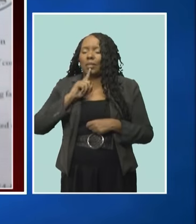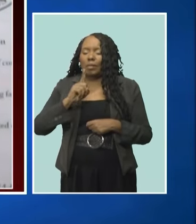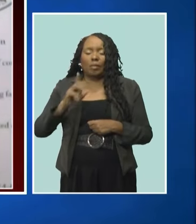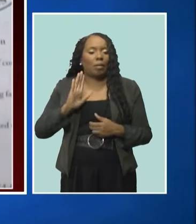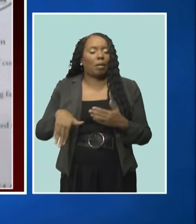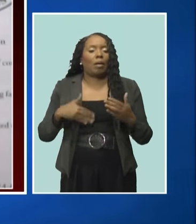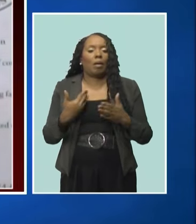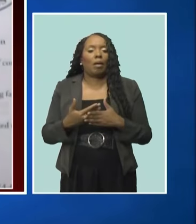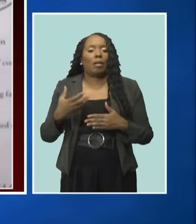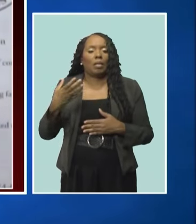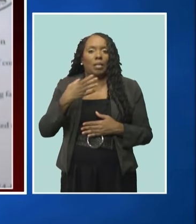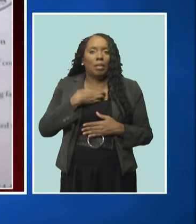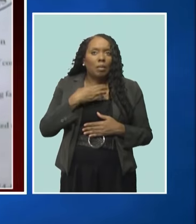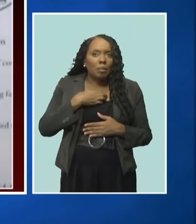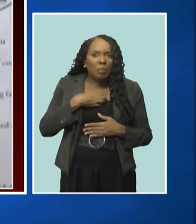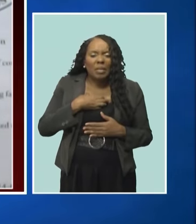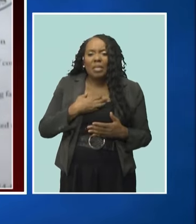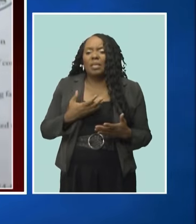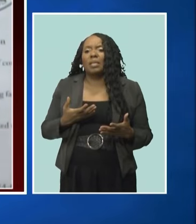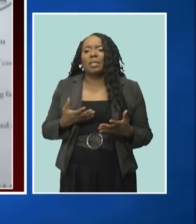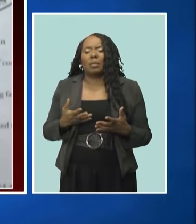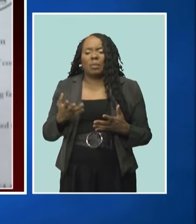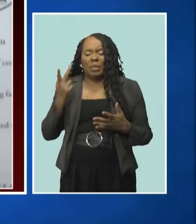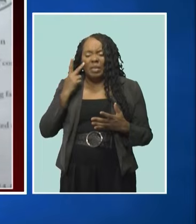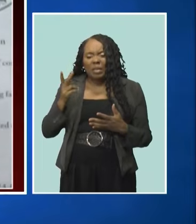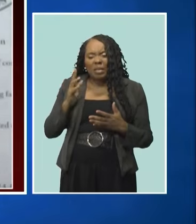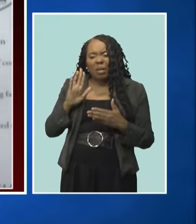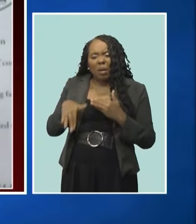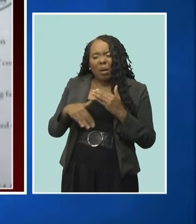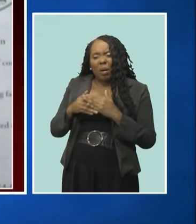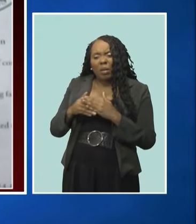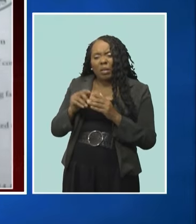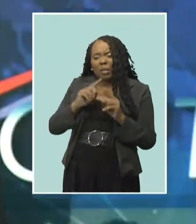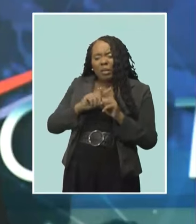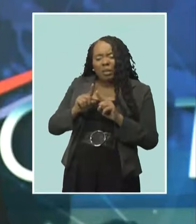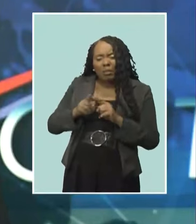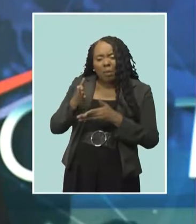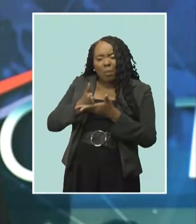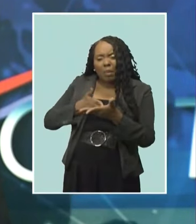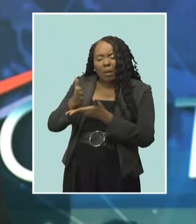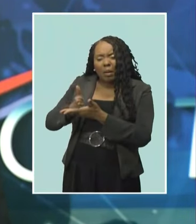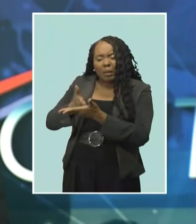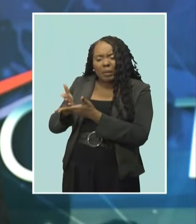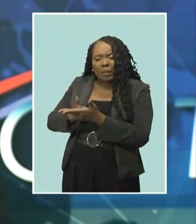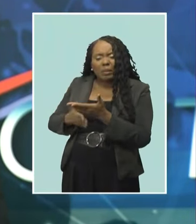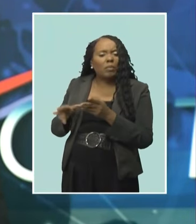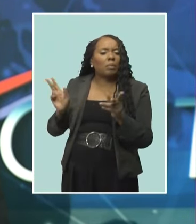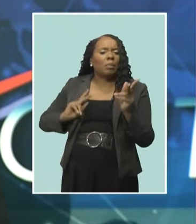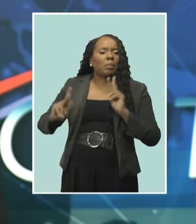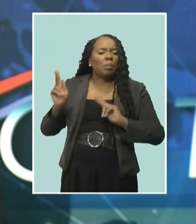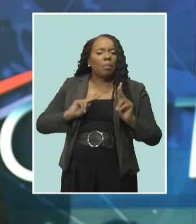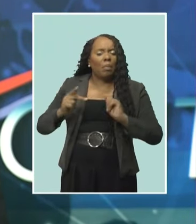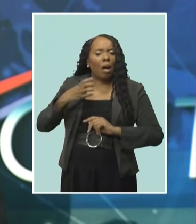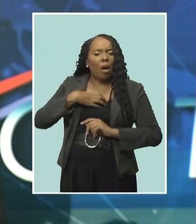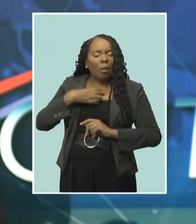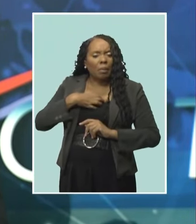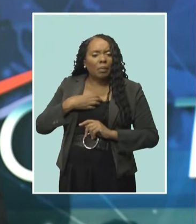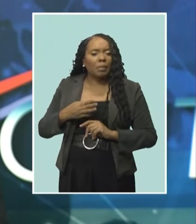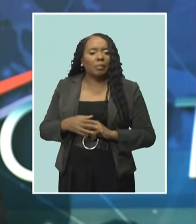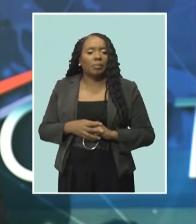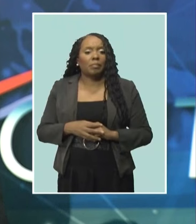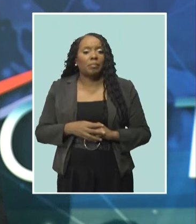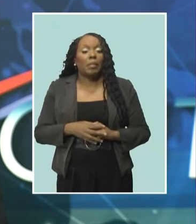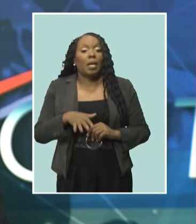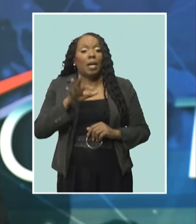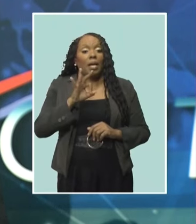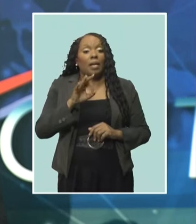received, it tracked each point of that journey, and that is why we did that. Ms. Leslie Ward says the FTC has been assessing